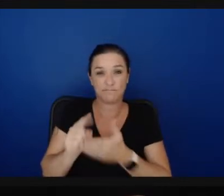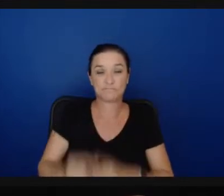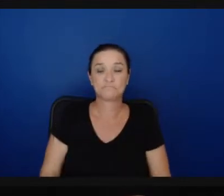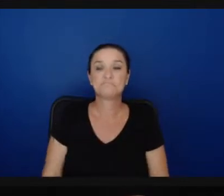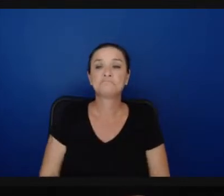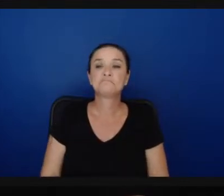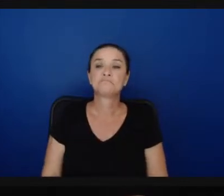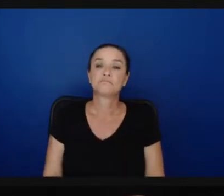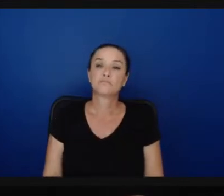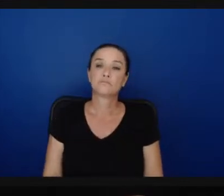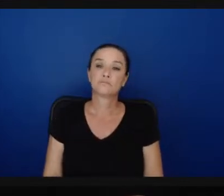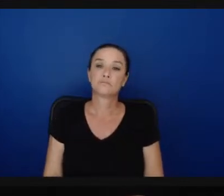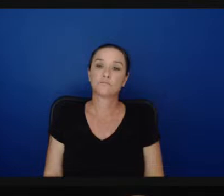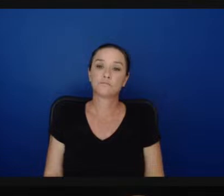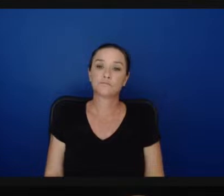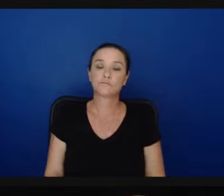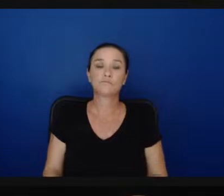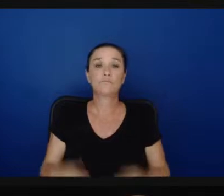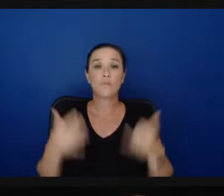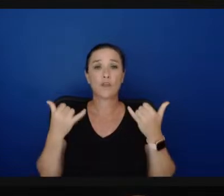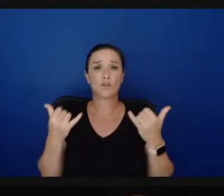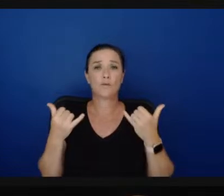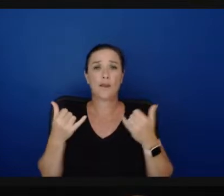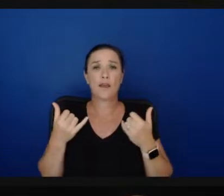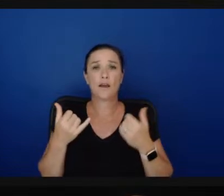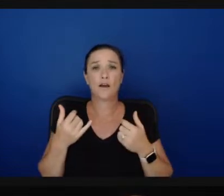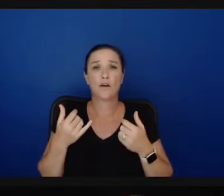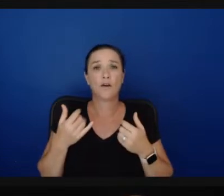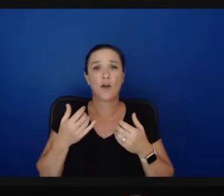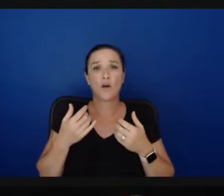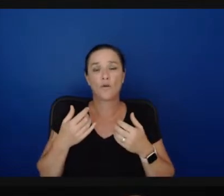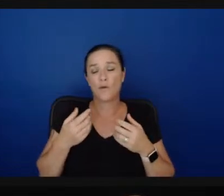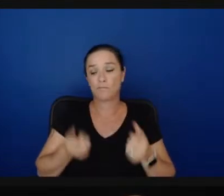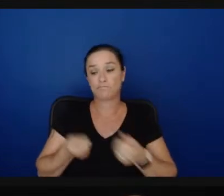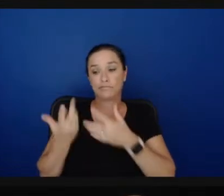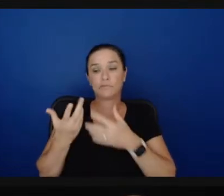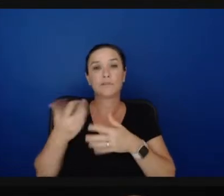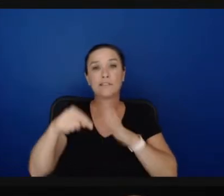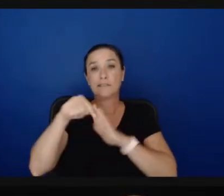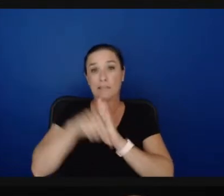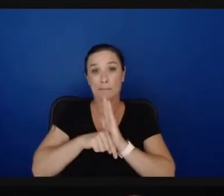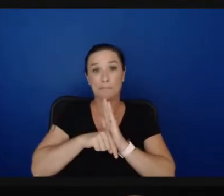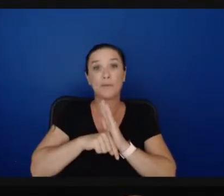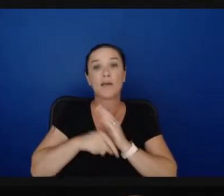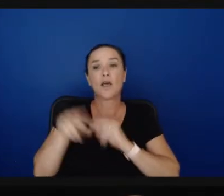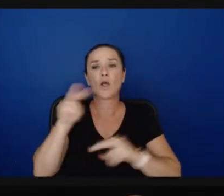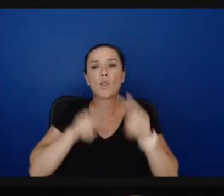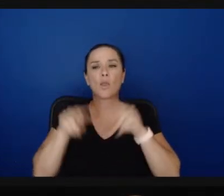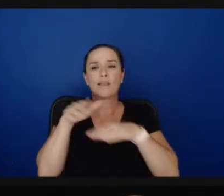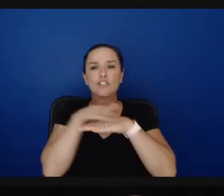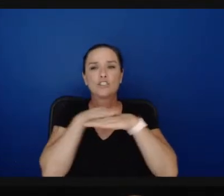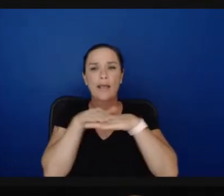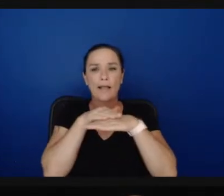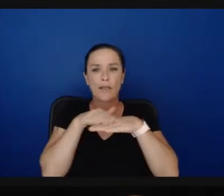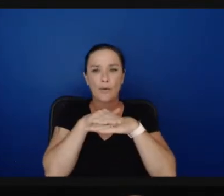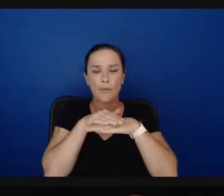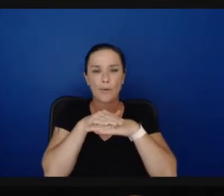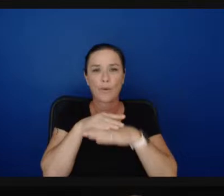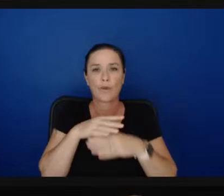What we'll do is filter out the deep earthquakes and look at the shallow events near the surface as we dive into the